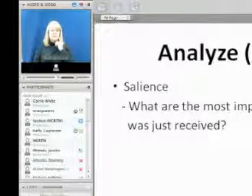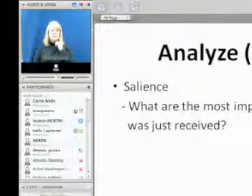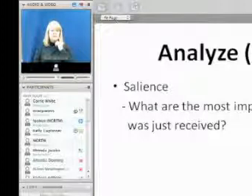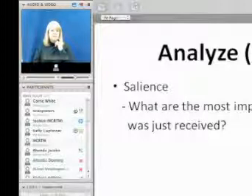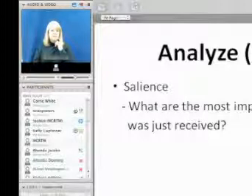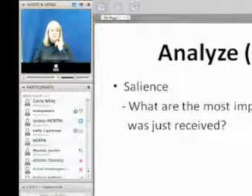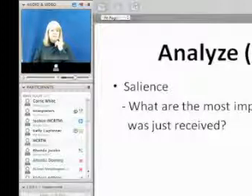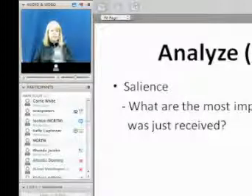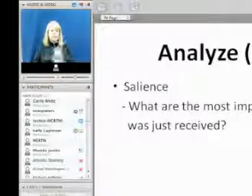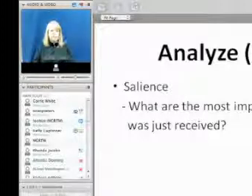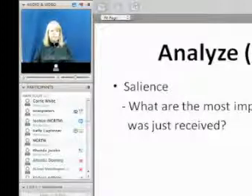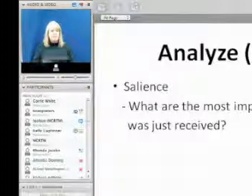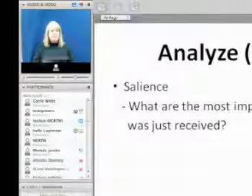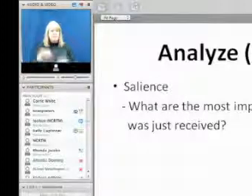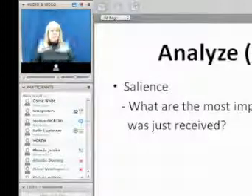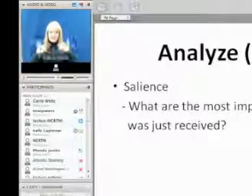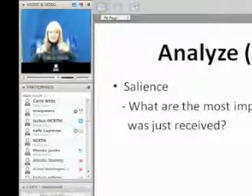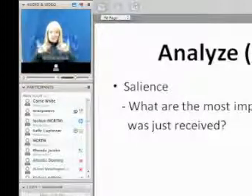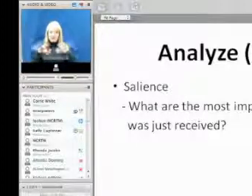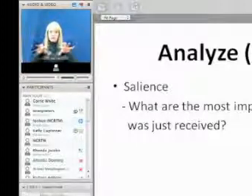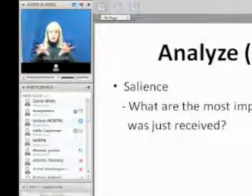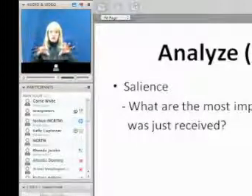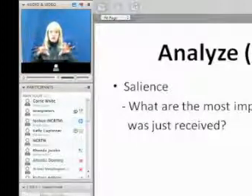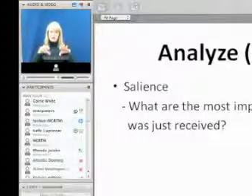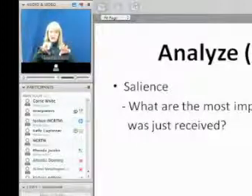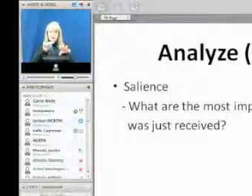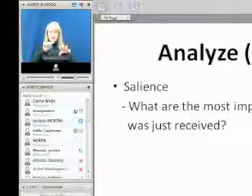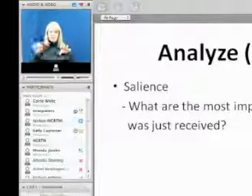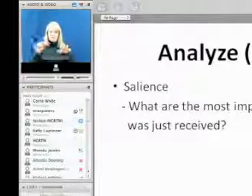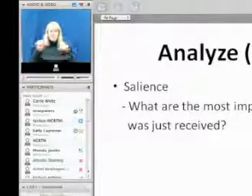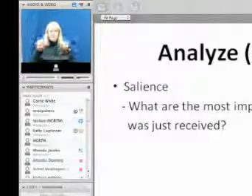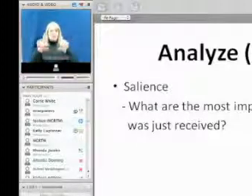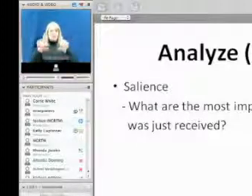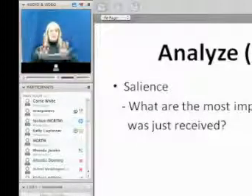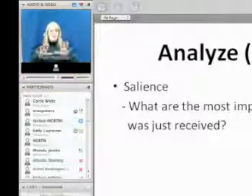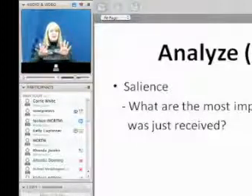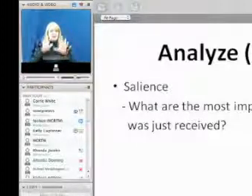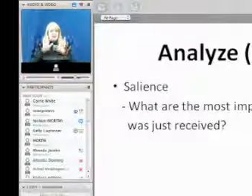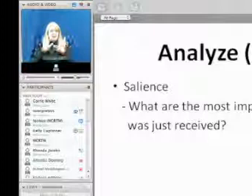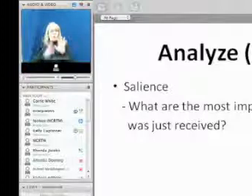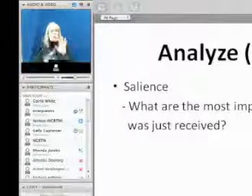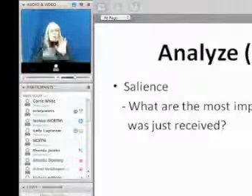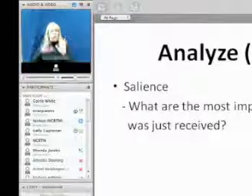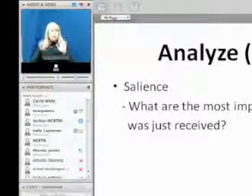Is it still frozen? Is testing the interpreter screen still frozen, or can you see the interpreter okay?